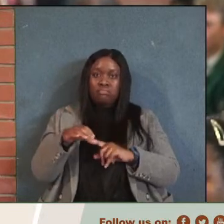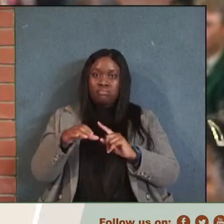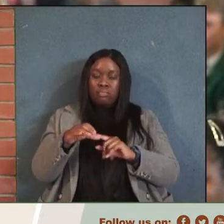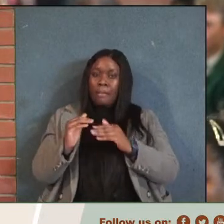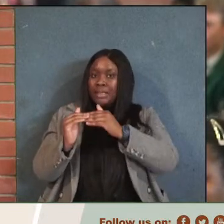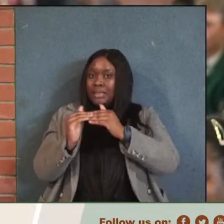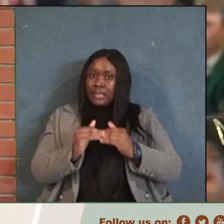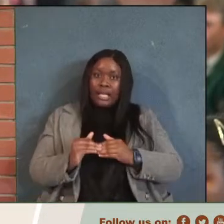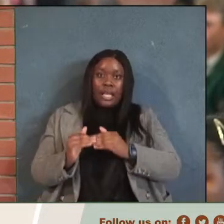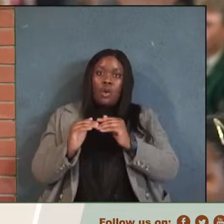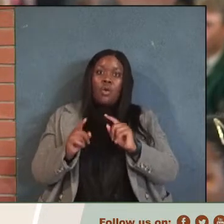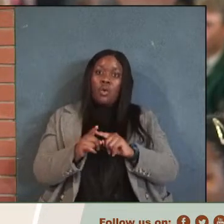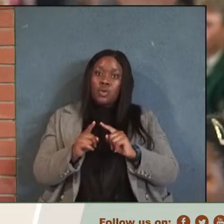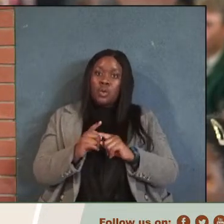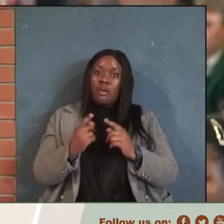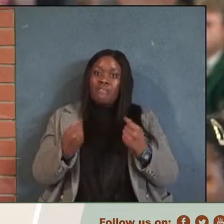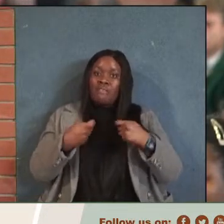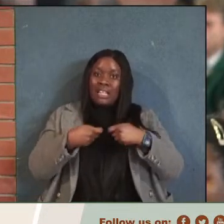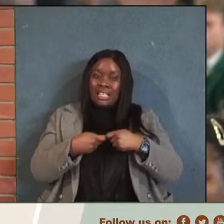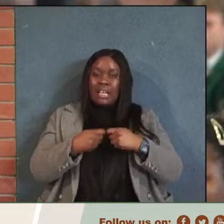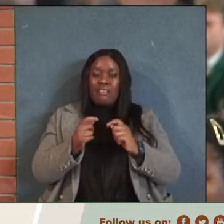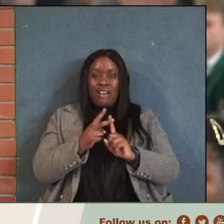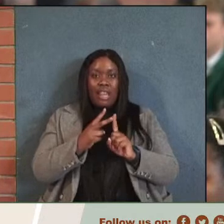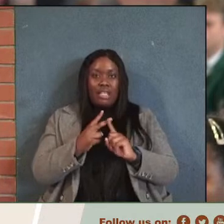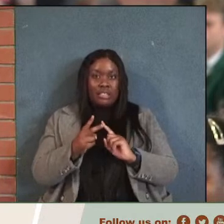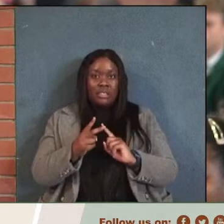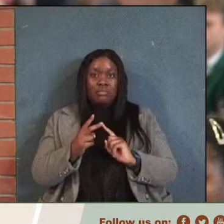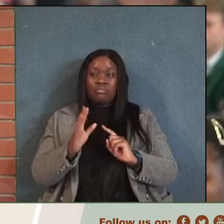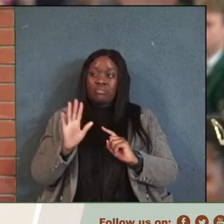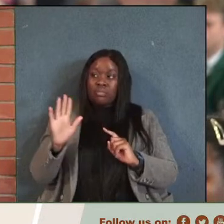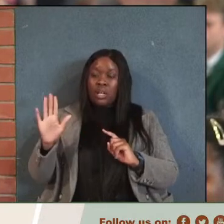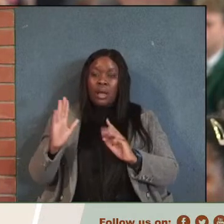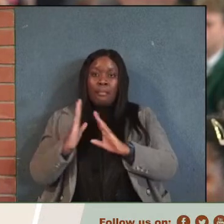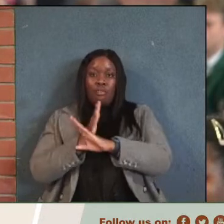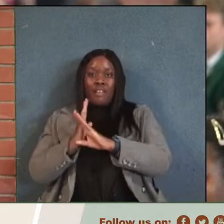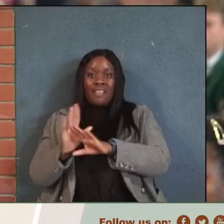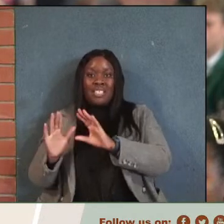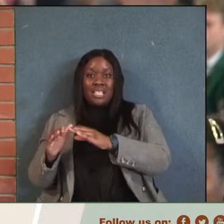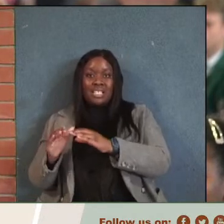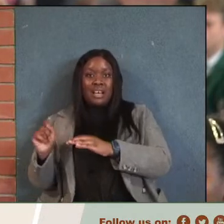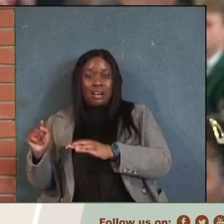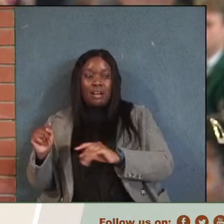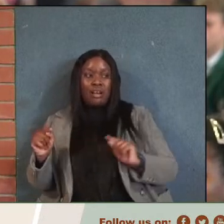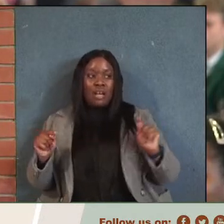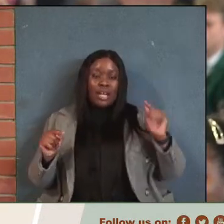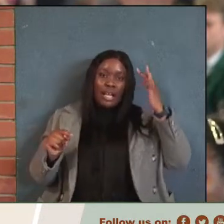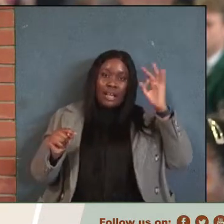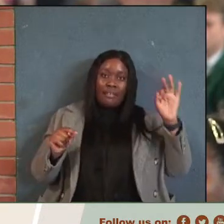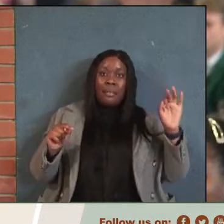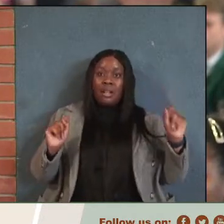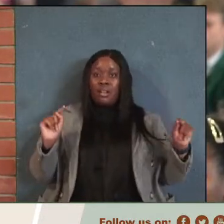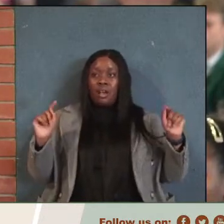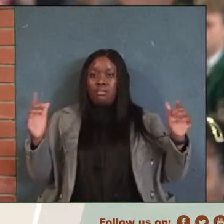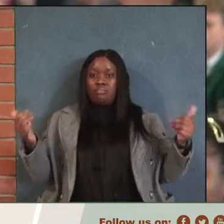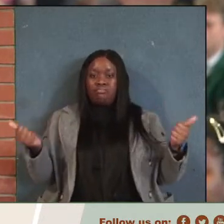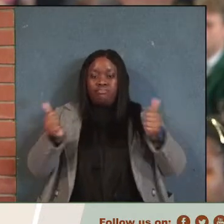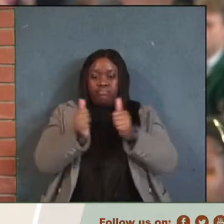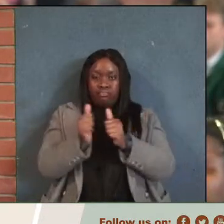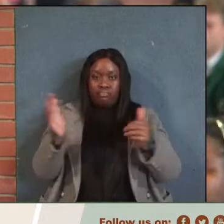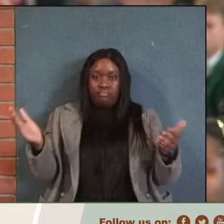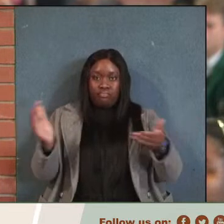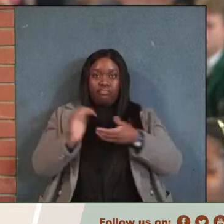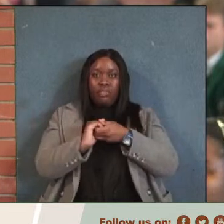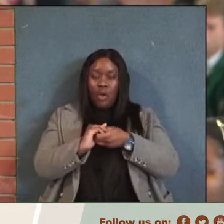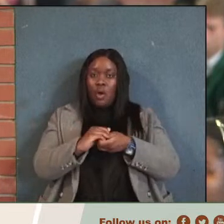it is crucial that we have the collaboration between the government and the private sector on financing. Partnership with non-governmental organizations.